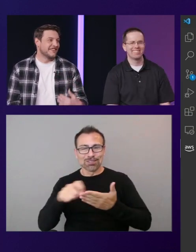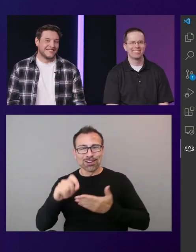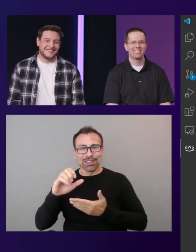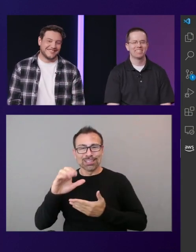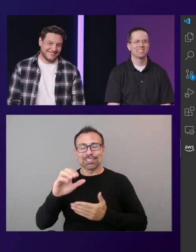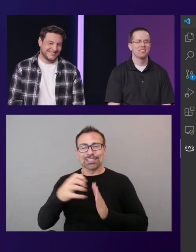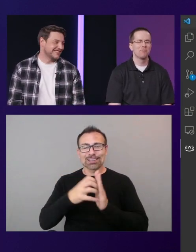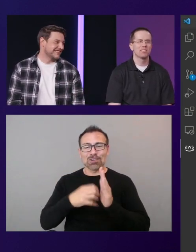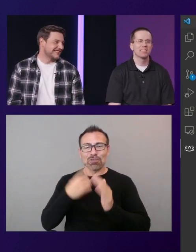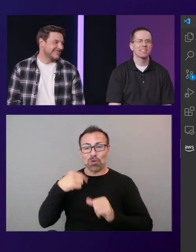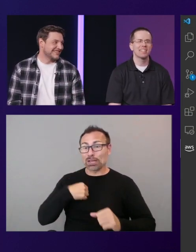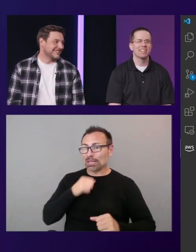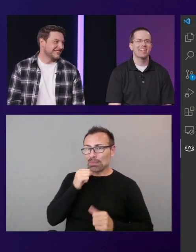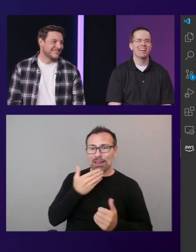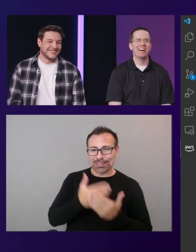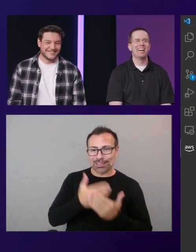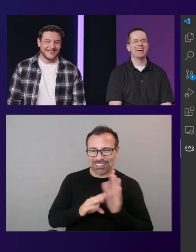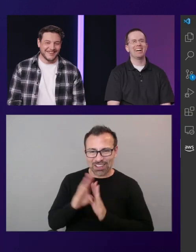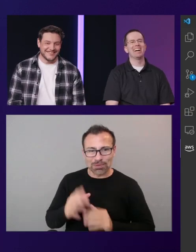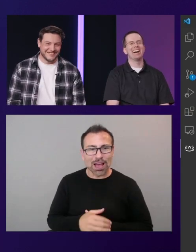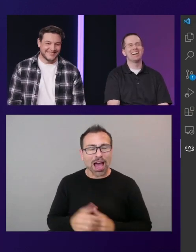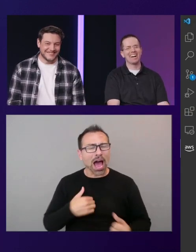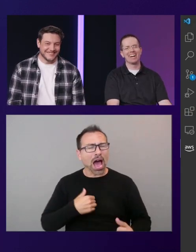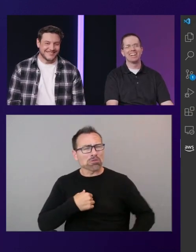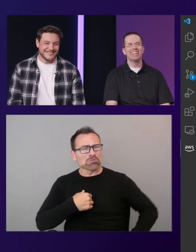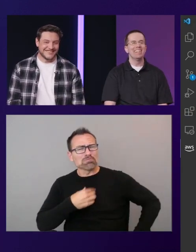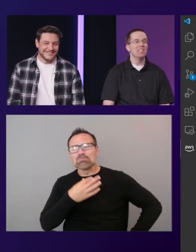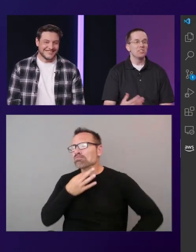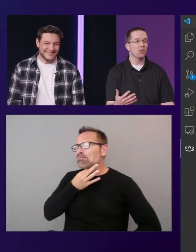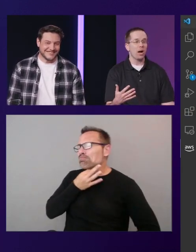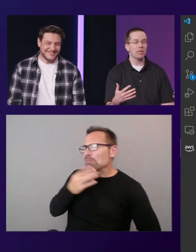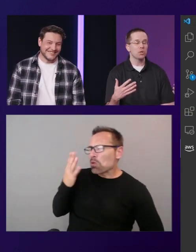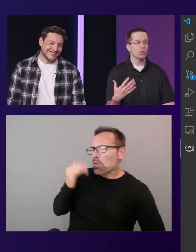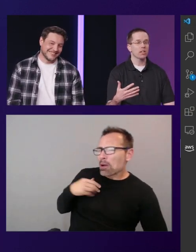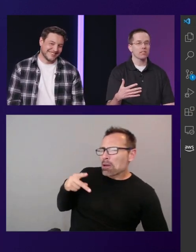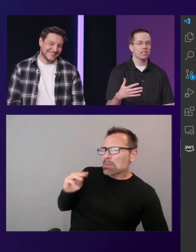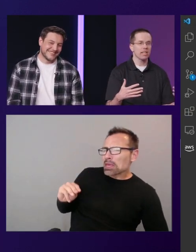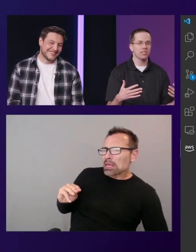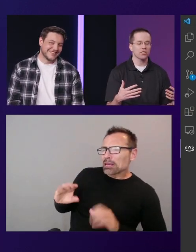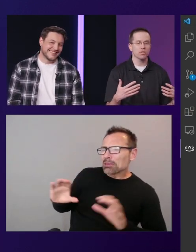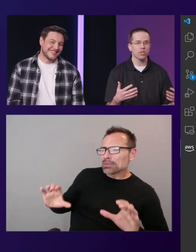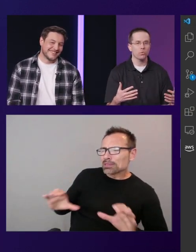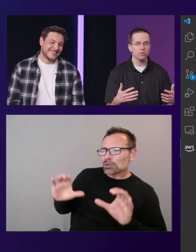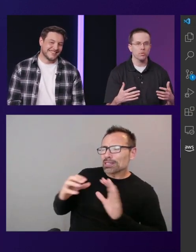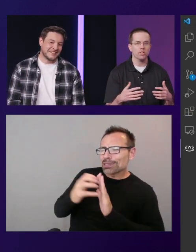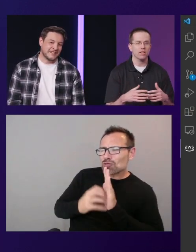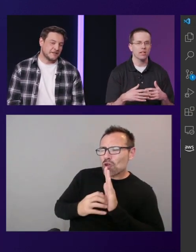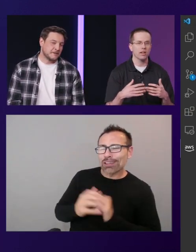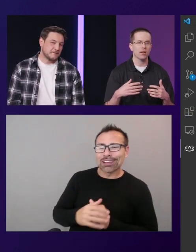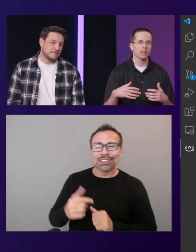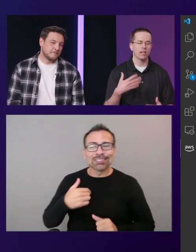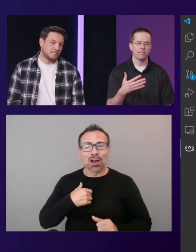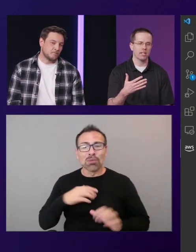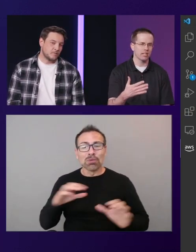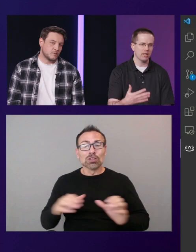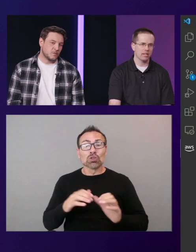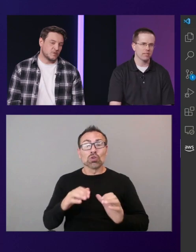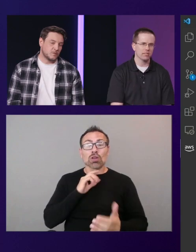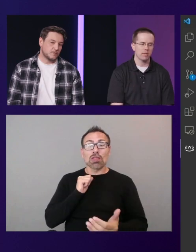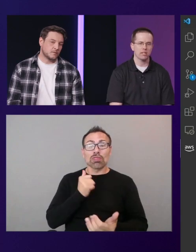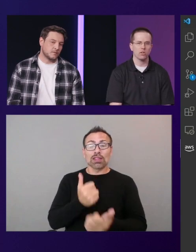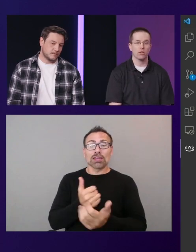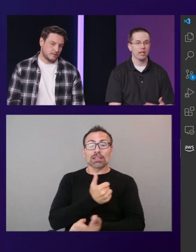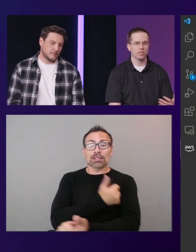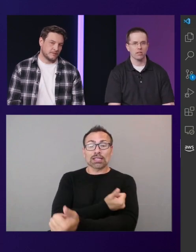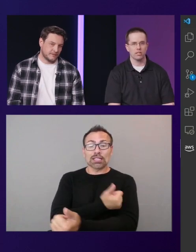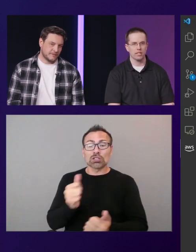me. I was wondering why we had PMs doing coding days. So I'm going to do a quick authentication with Code Whisperer. I've got to give it access